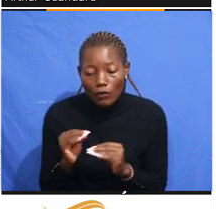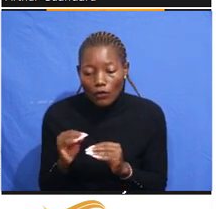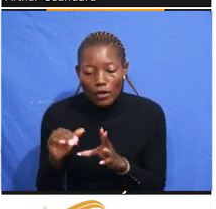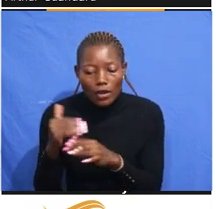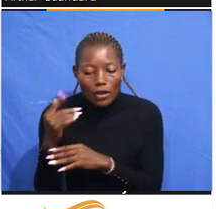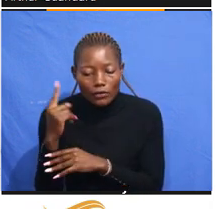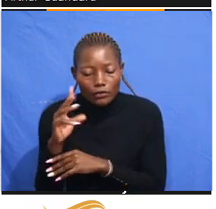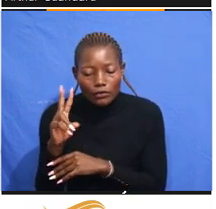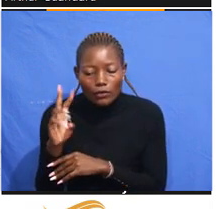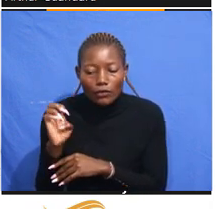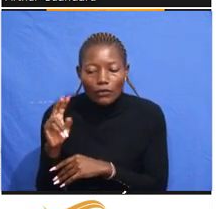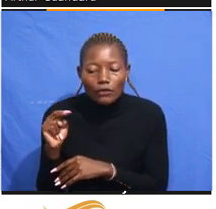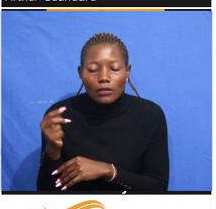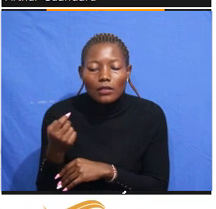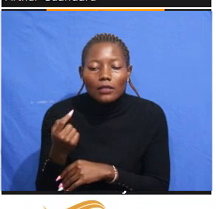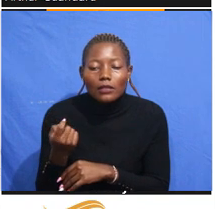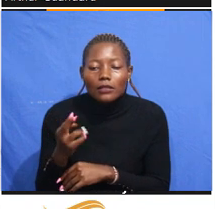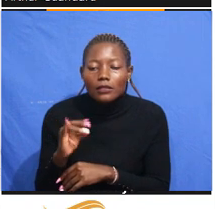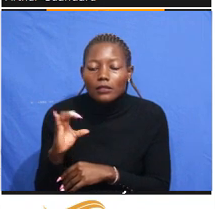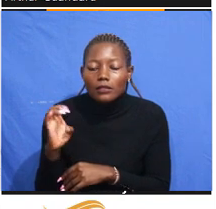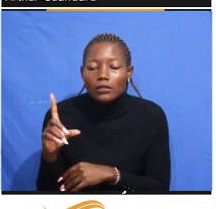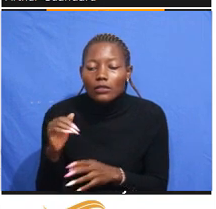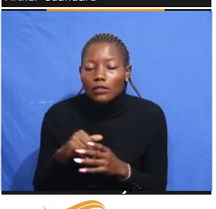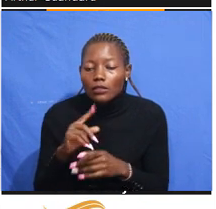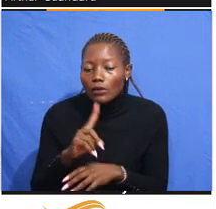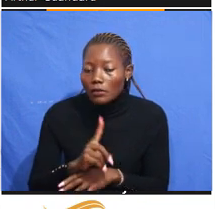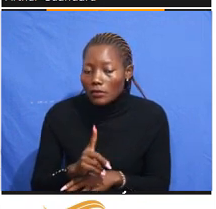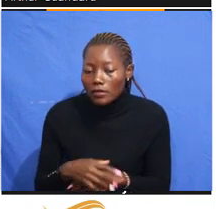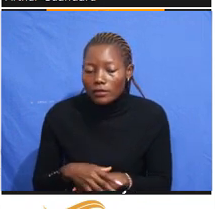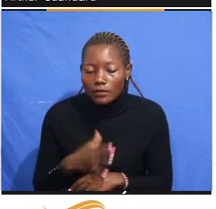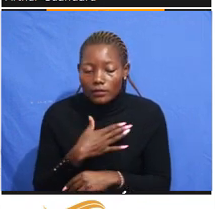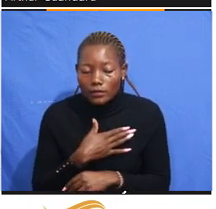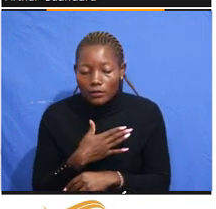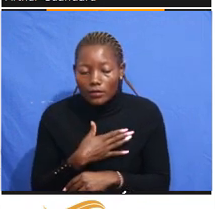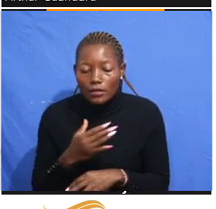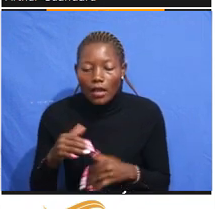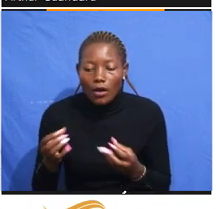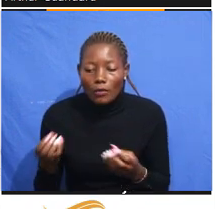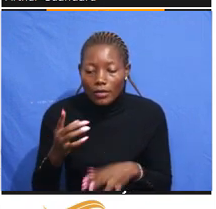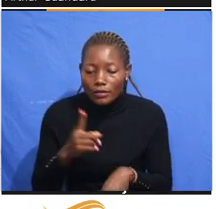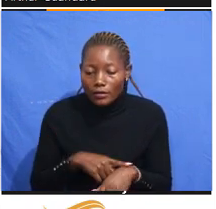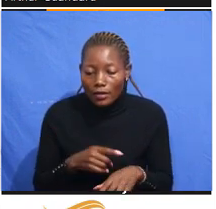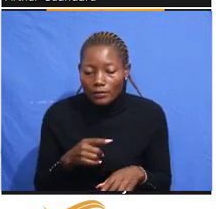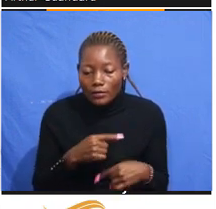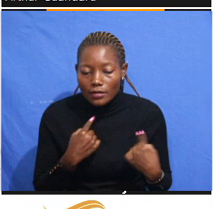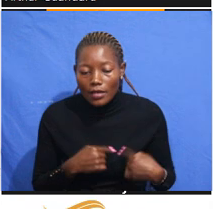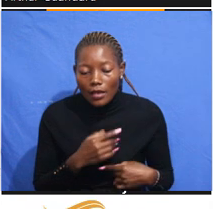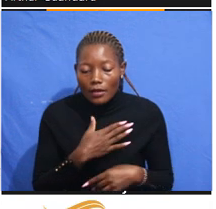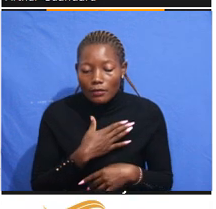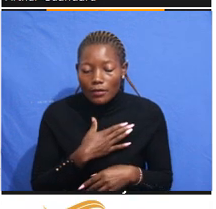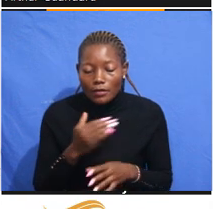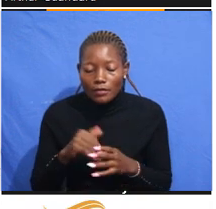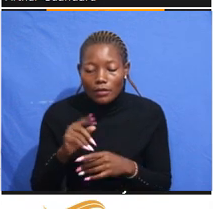That's the total. Heart rate is the number of times the heart beats in 1 minute. Stroke volume is the amount of